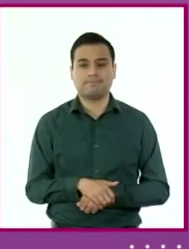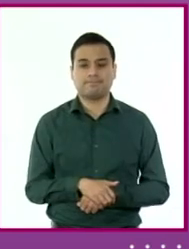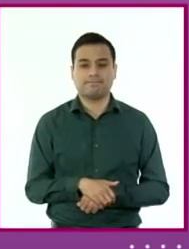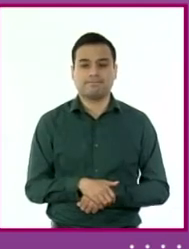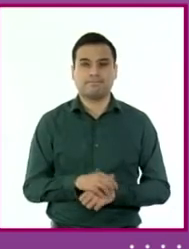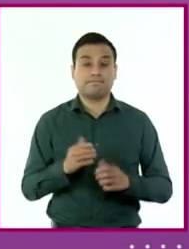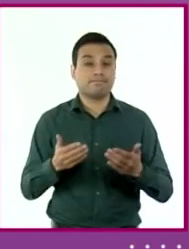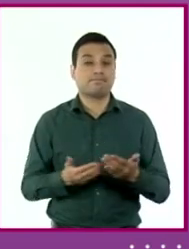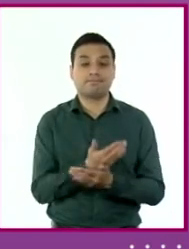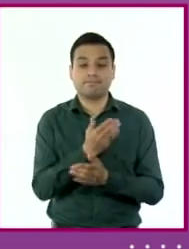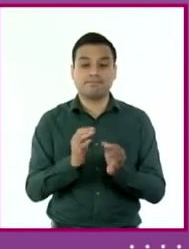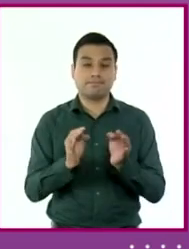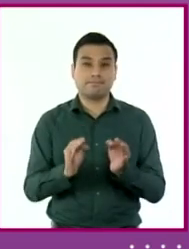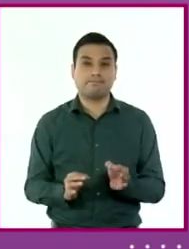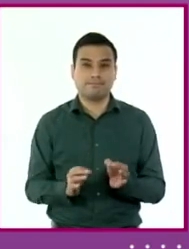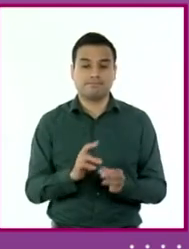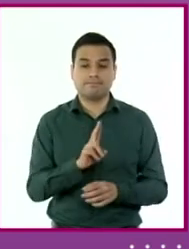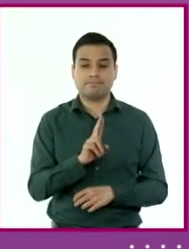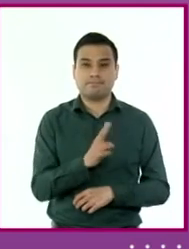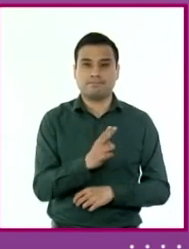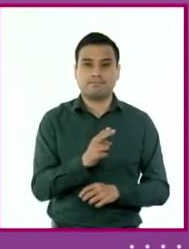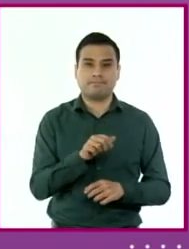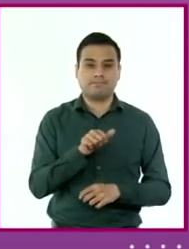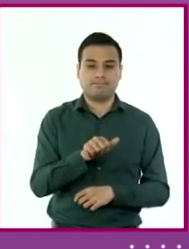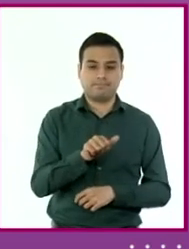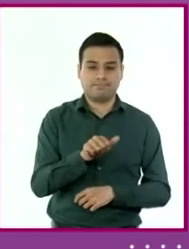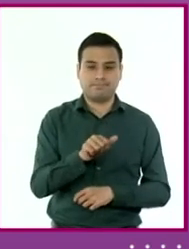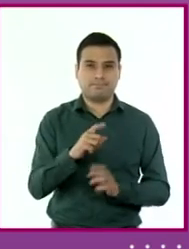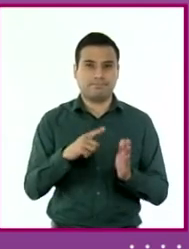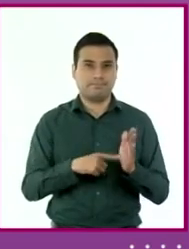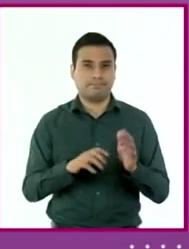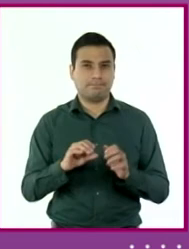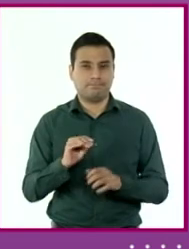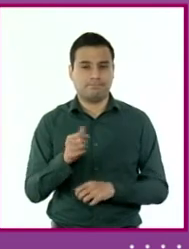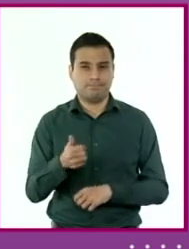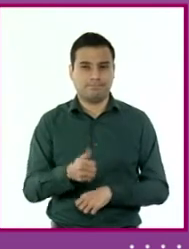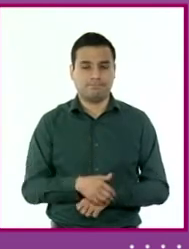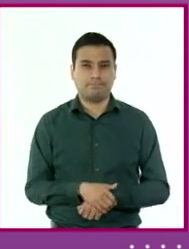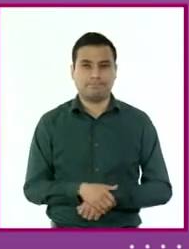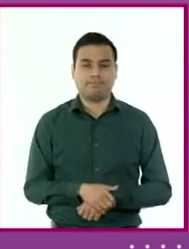234510. Date of birth, November 16th,